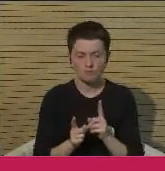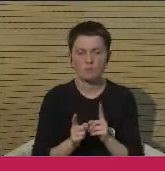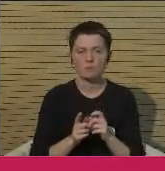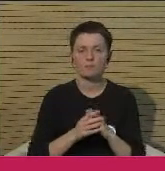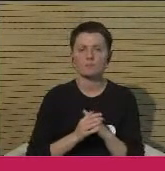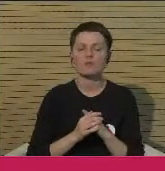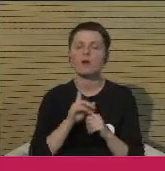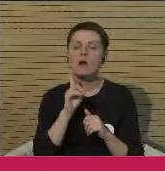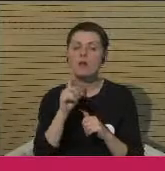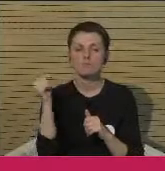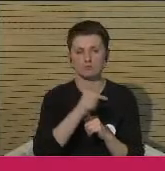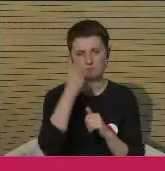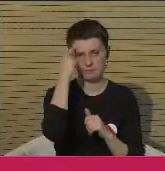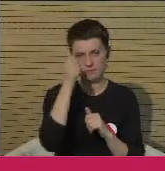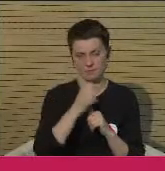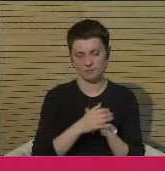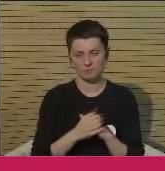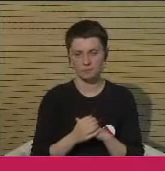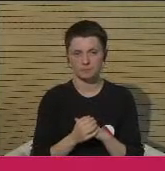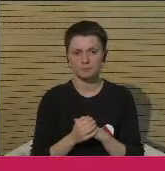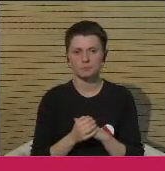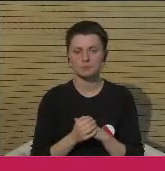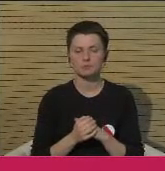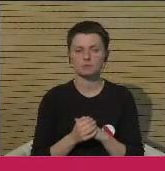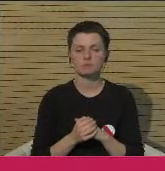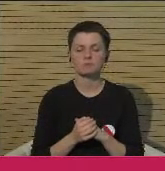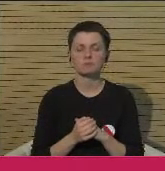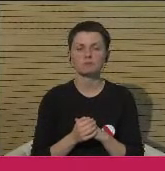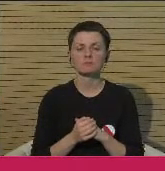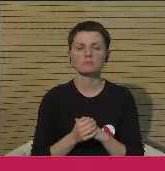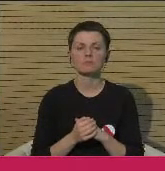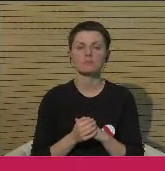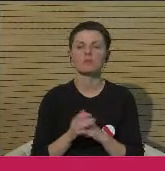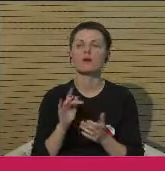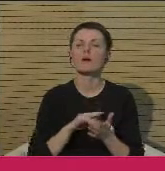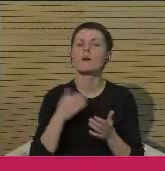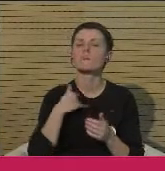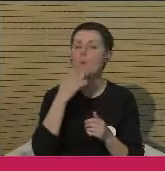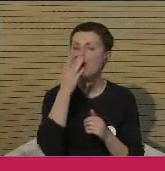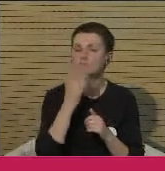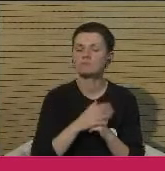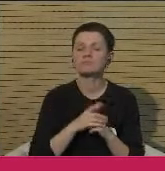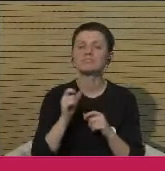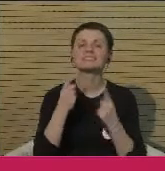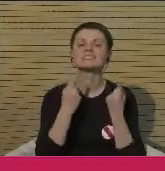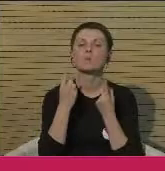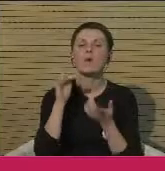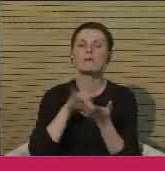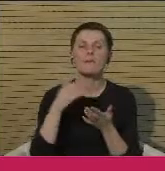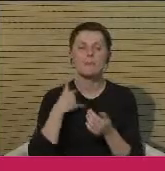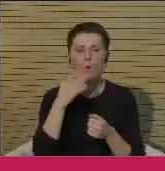the, across the border towards the society, the regime is doomed.